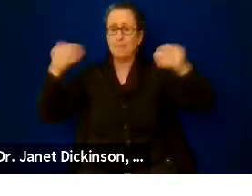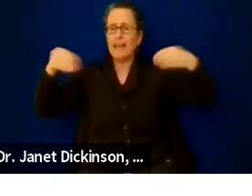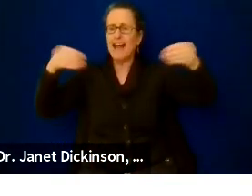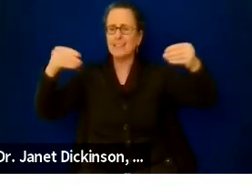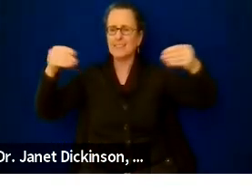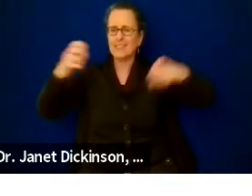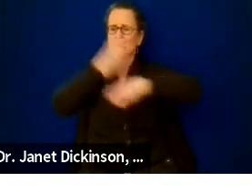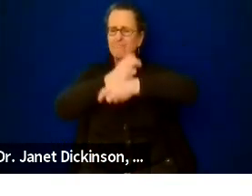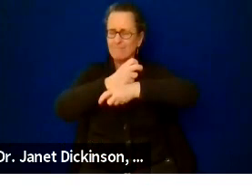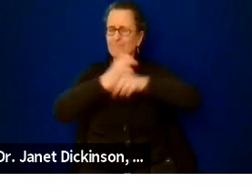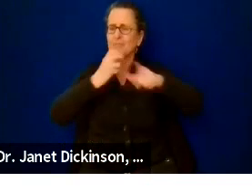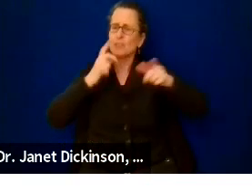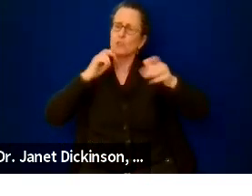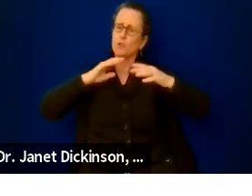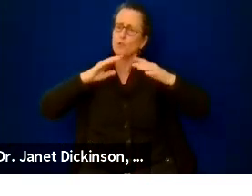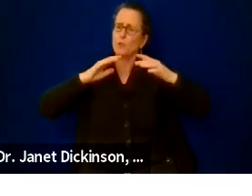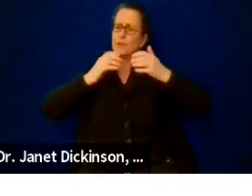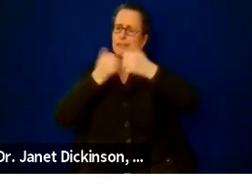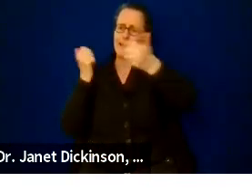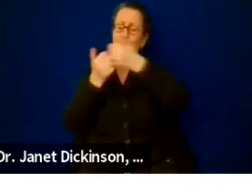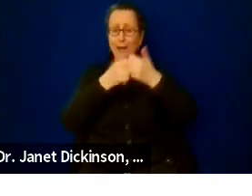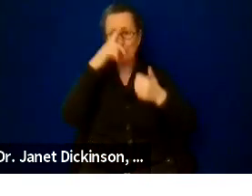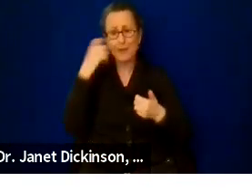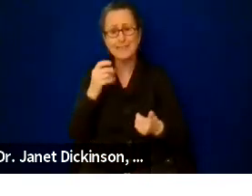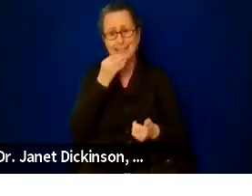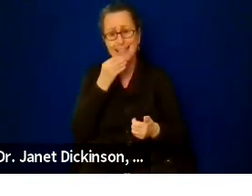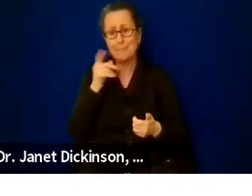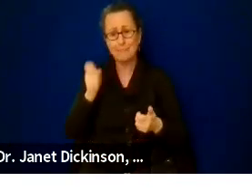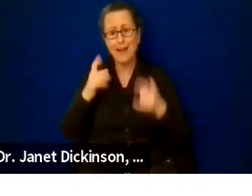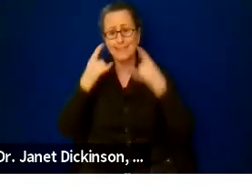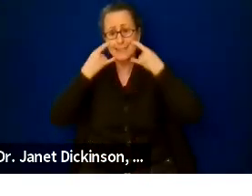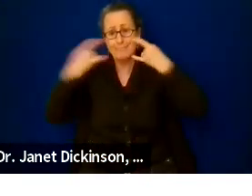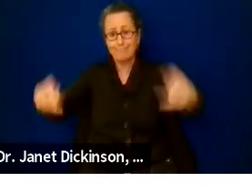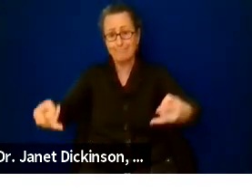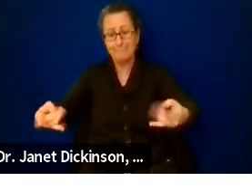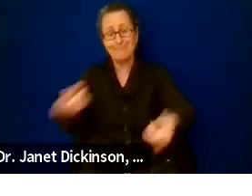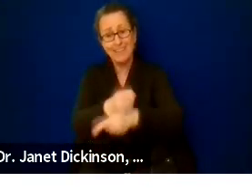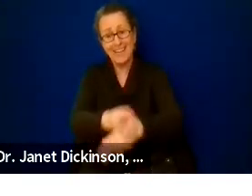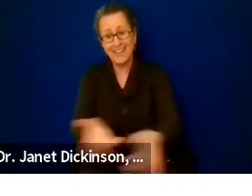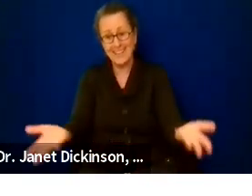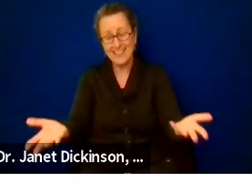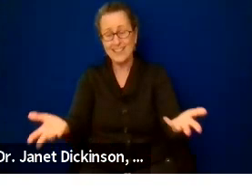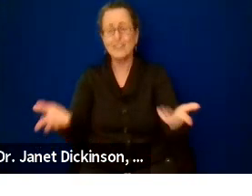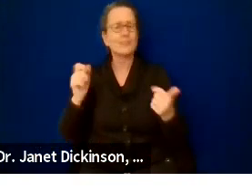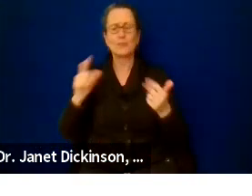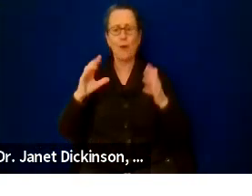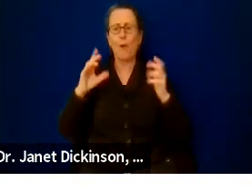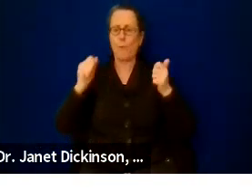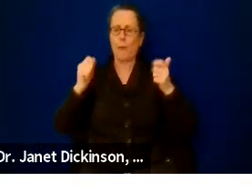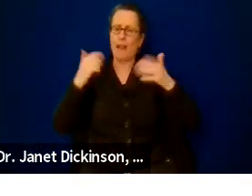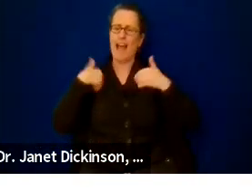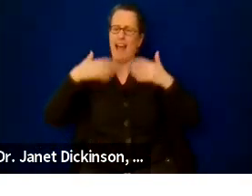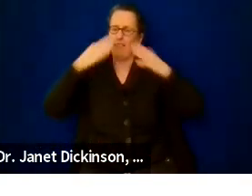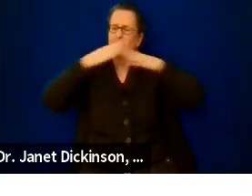table within the safety protocols that we have been required. At this time, I'm not really sure about the bag lunch for